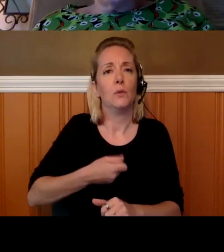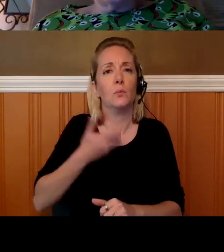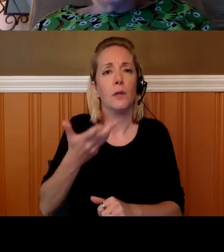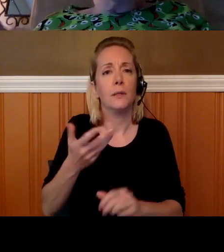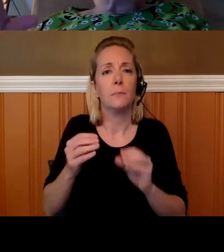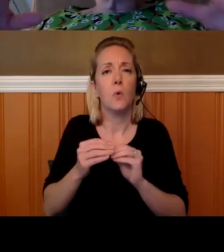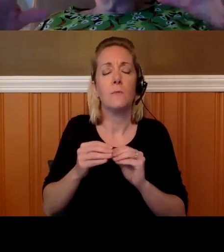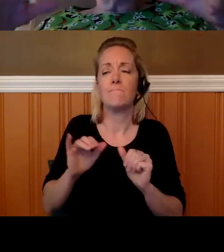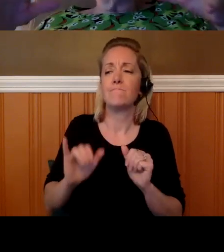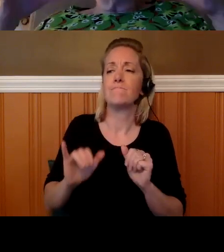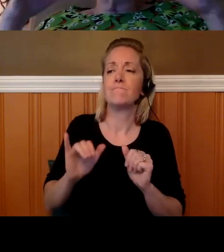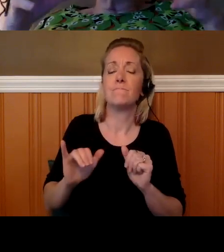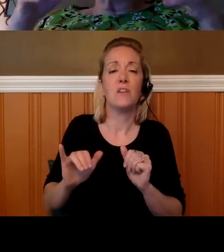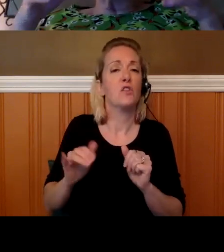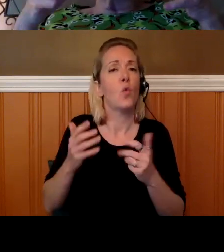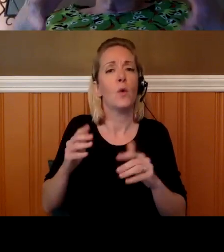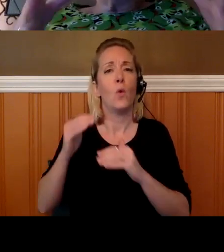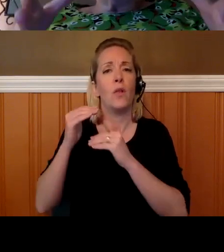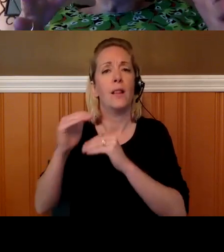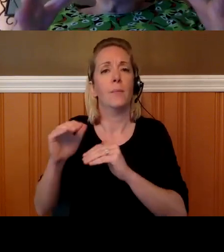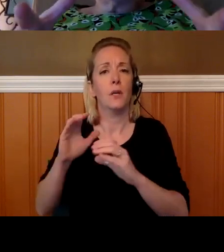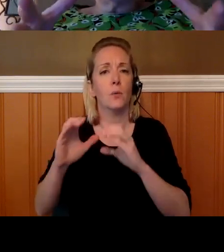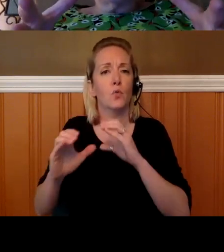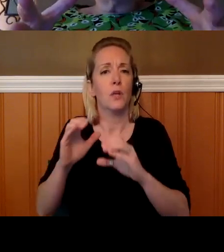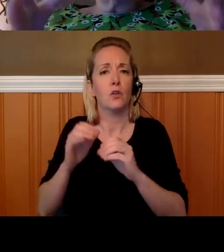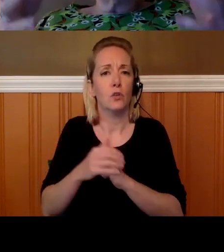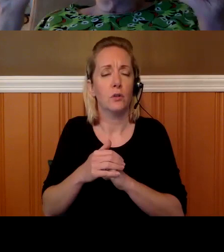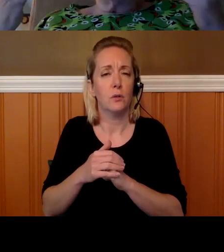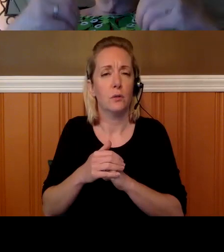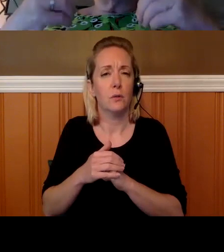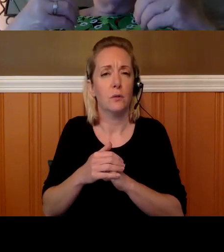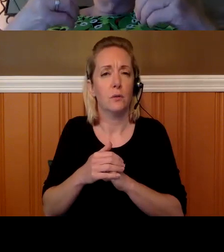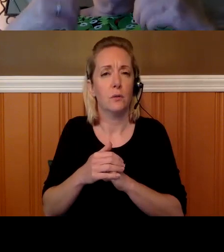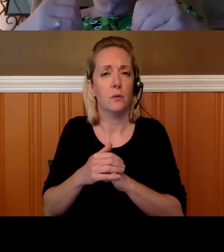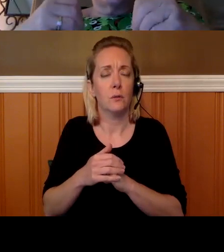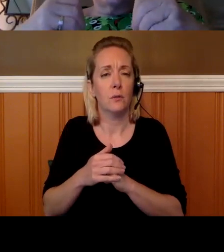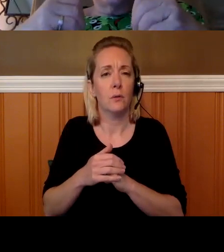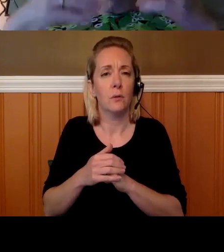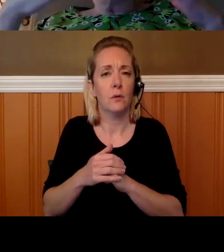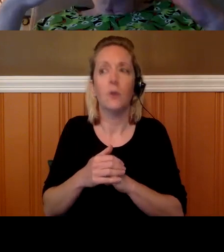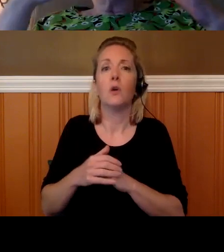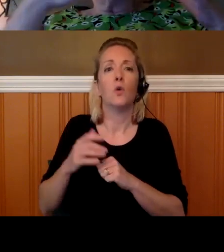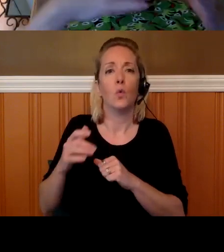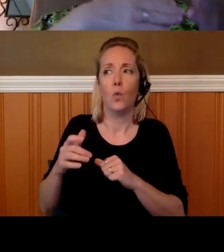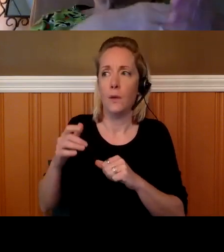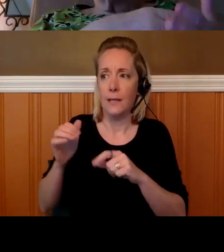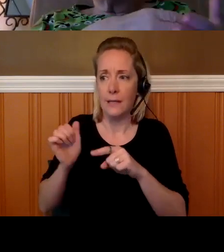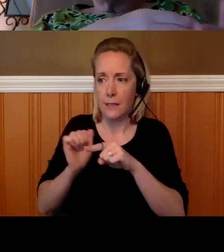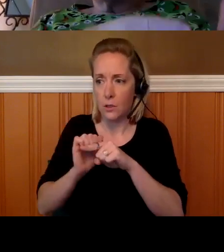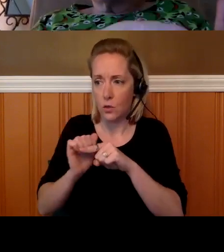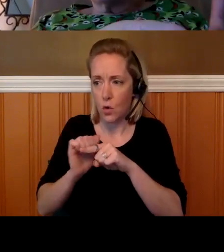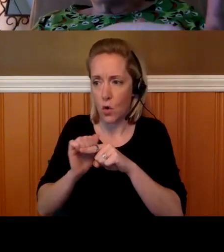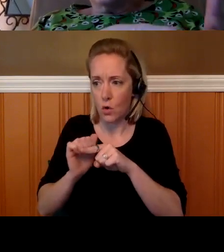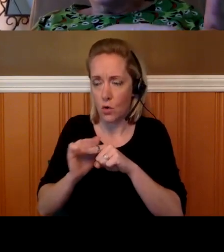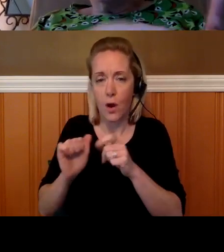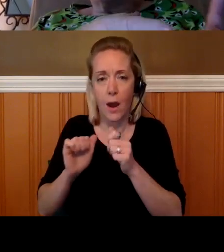we didn't limit her communication because of her vision. We taught her auditory scanning for that part